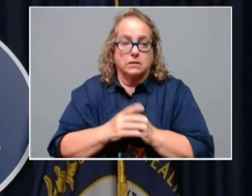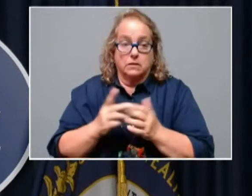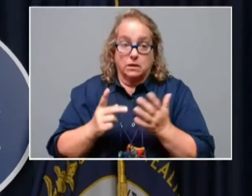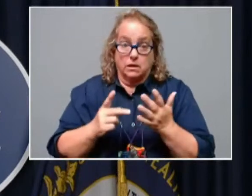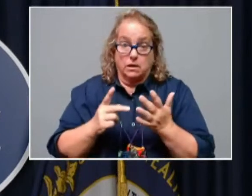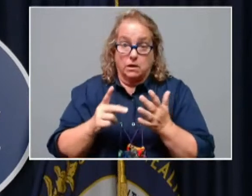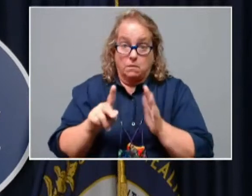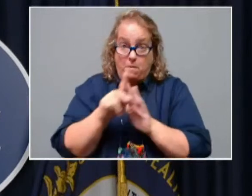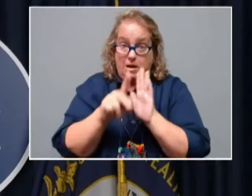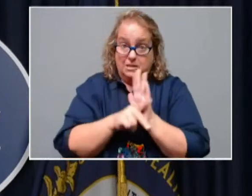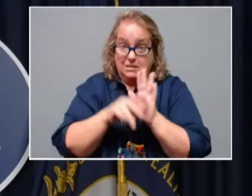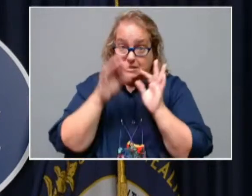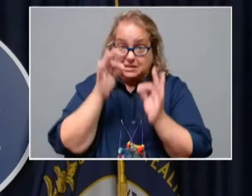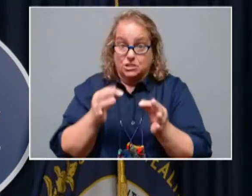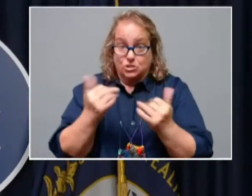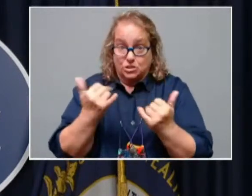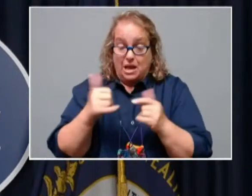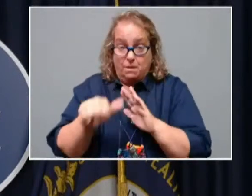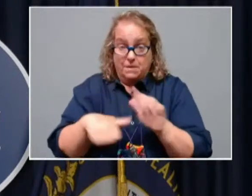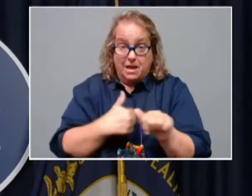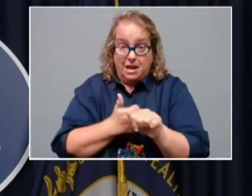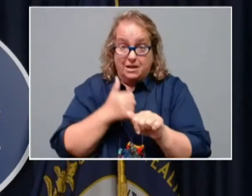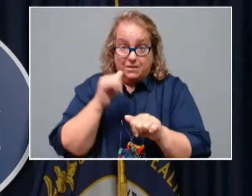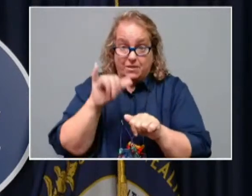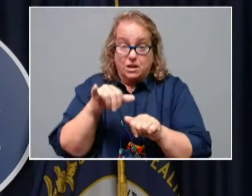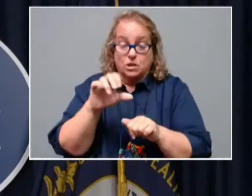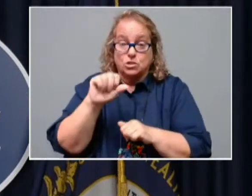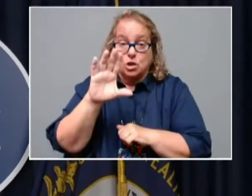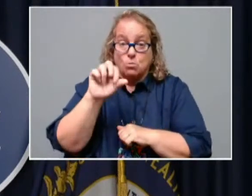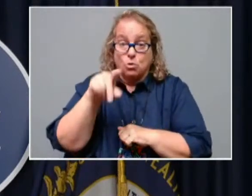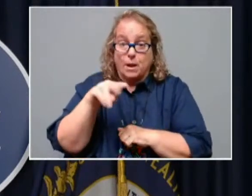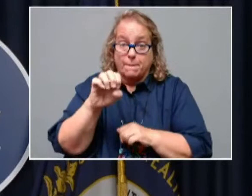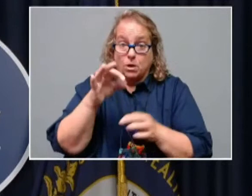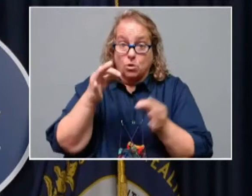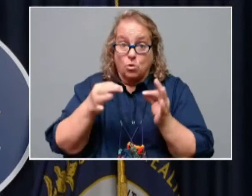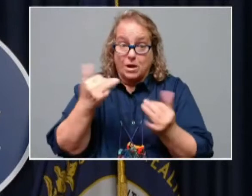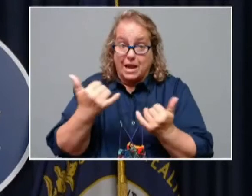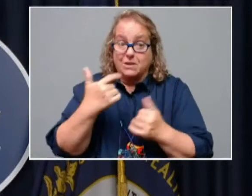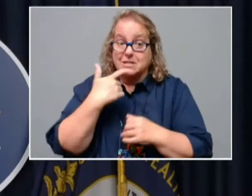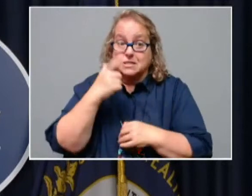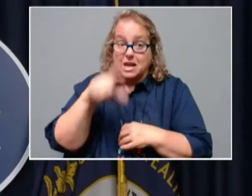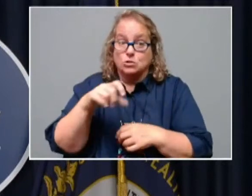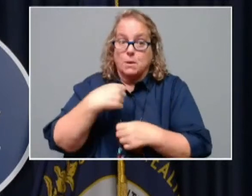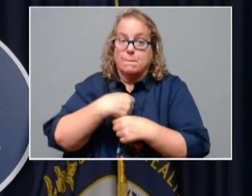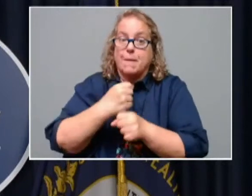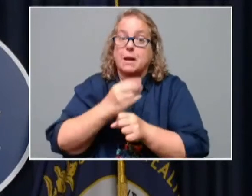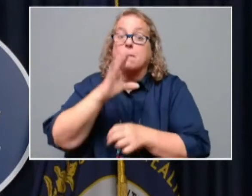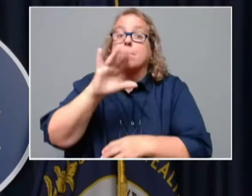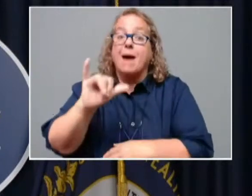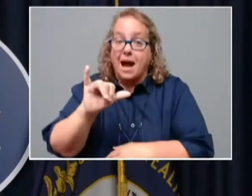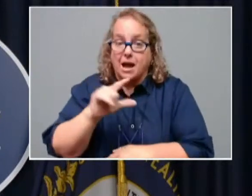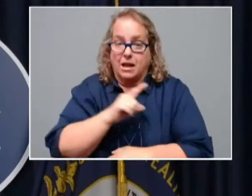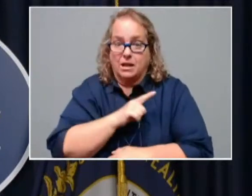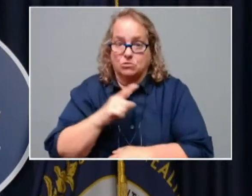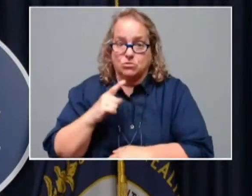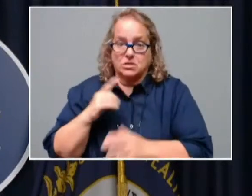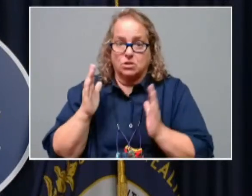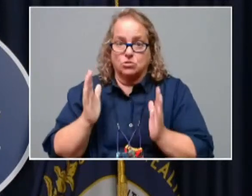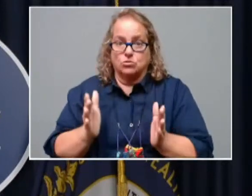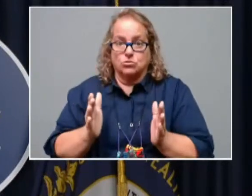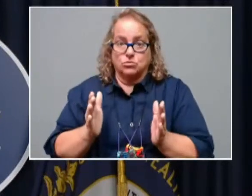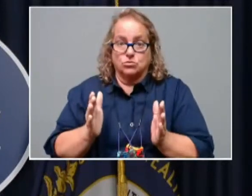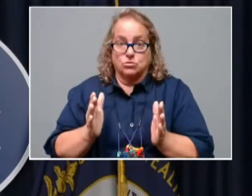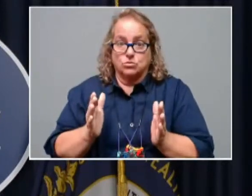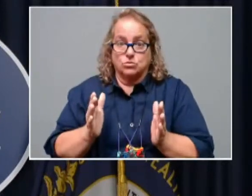though, behind that, the Supreme Court has said have to be made by the legislature. So I'm going to continue to use